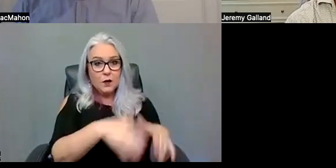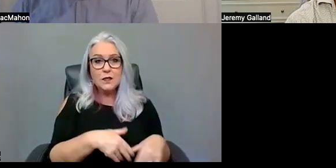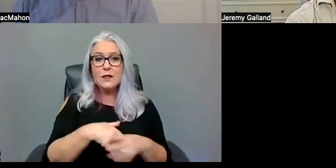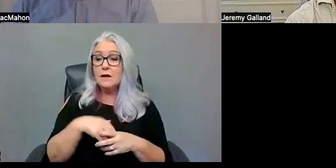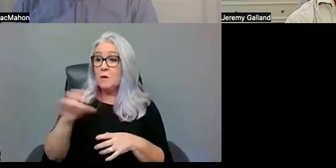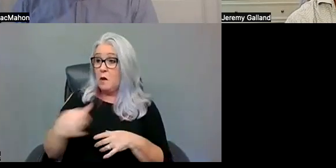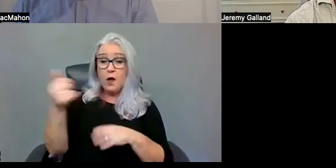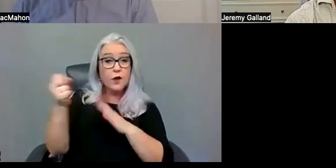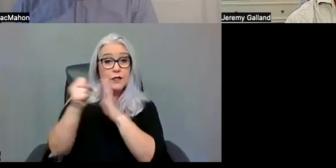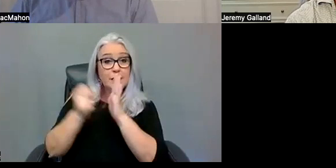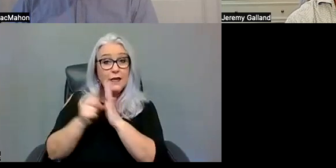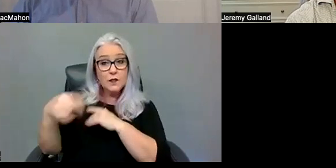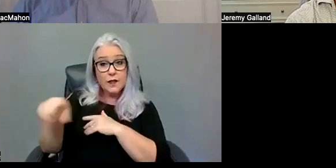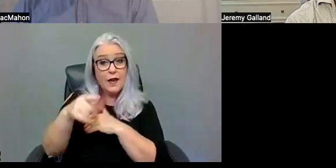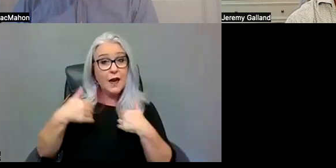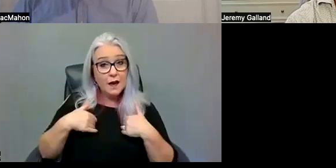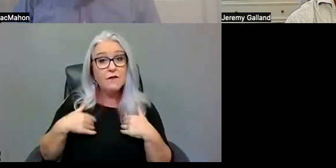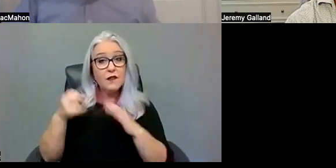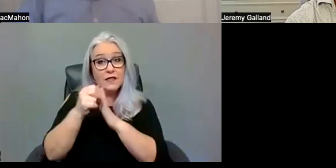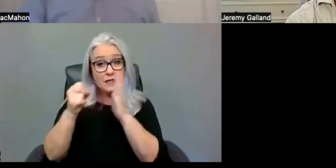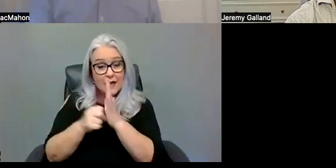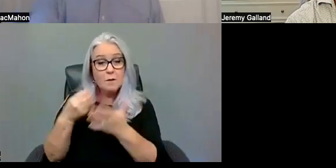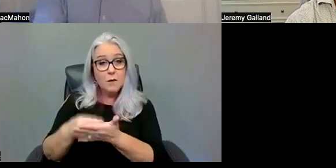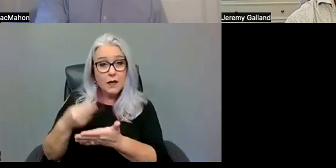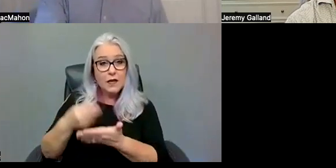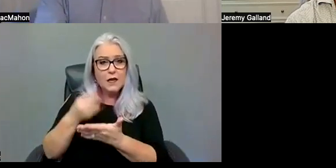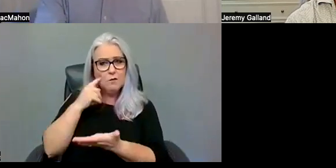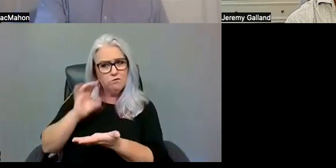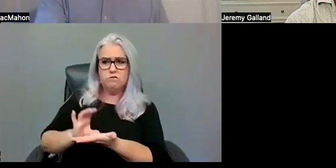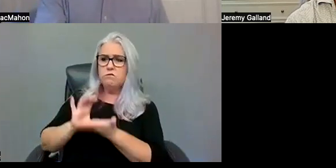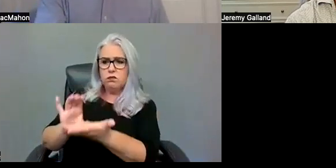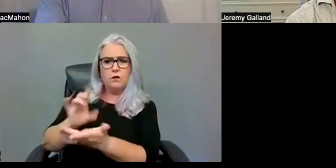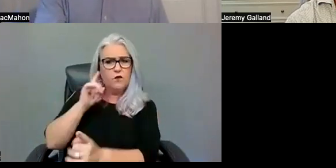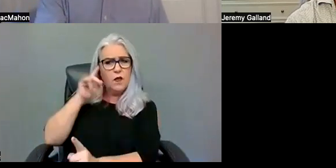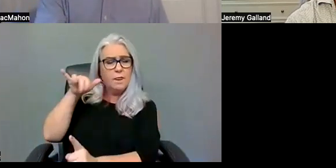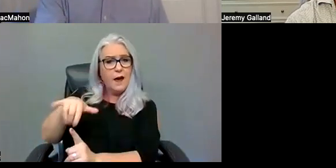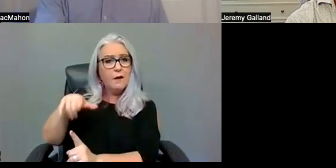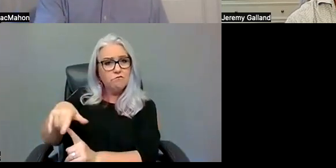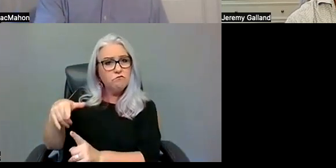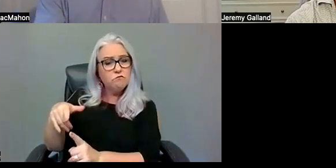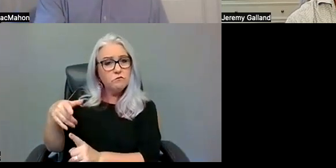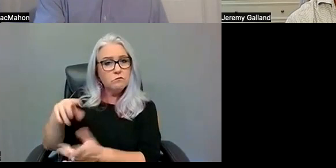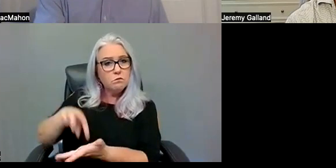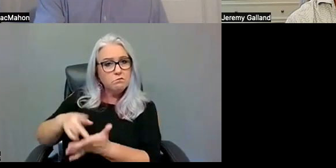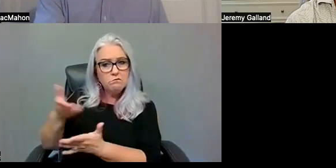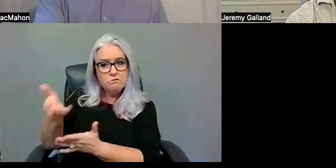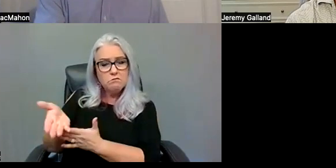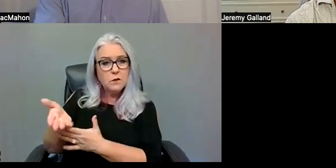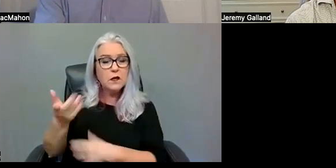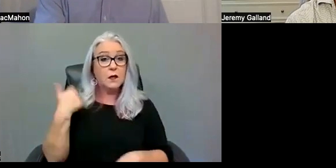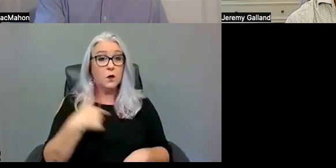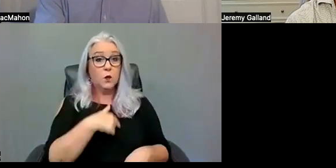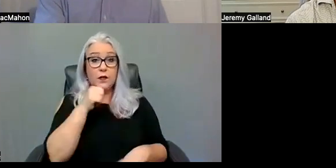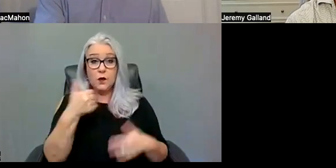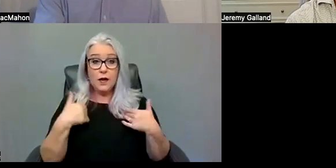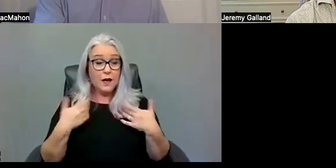state funding for just this exact thing, but we don't have it right now in New